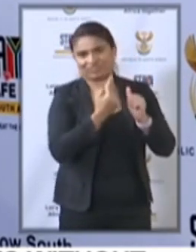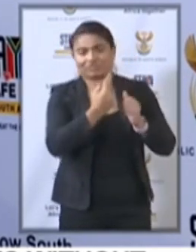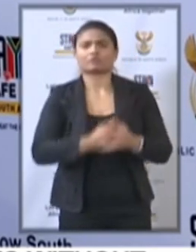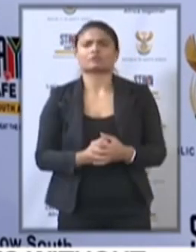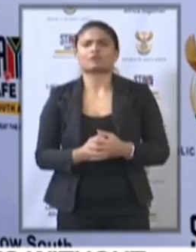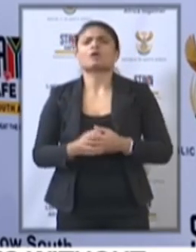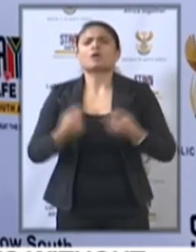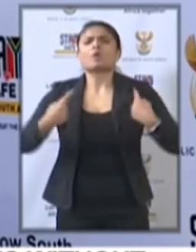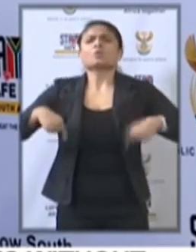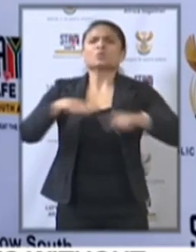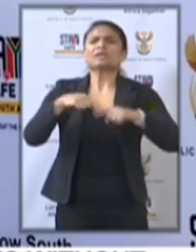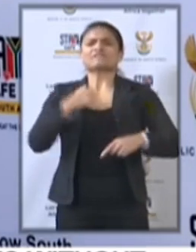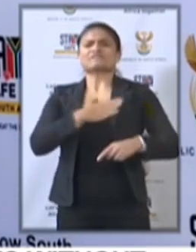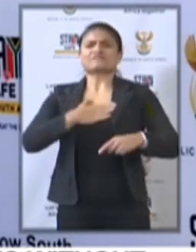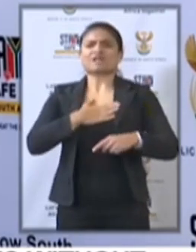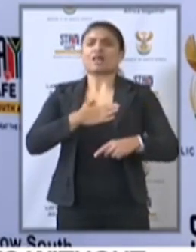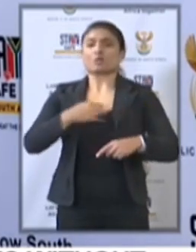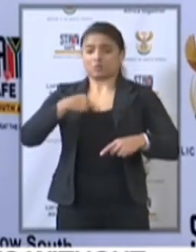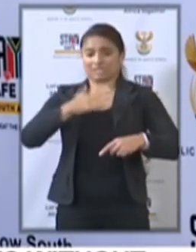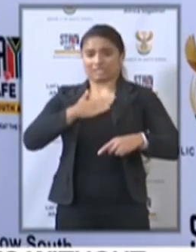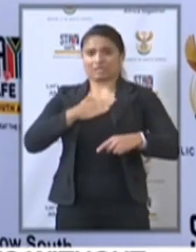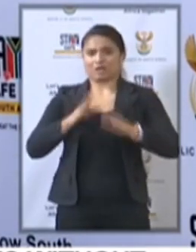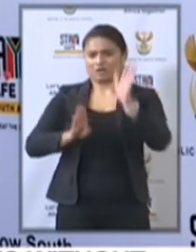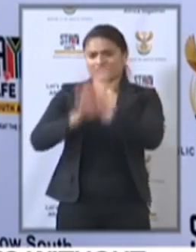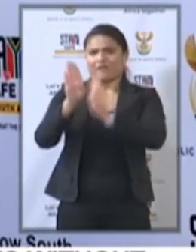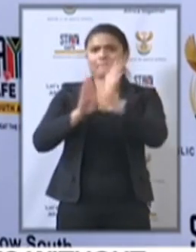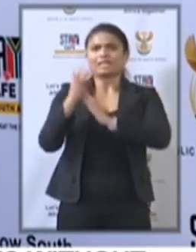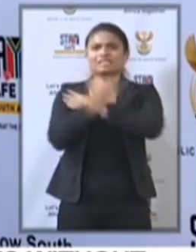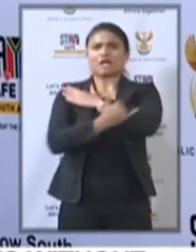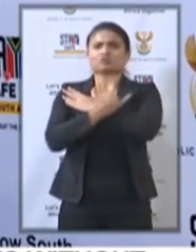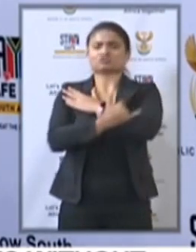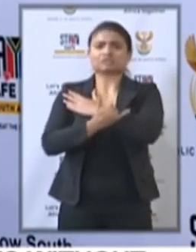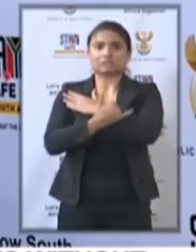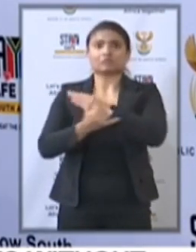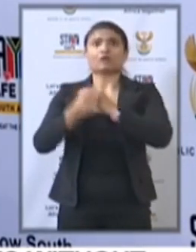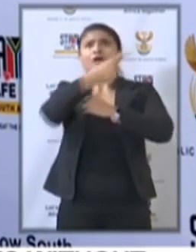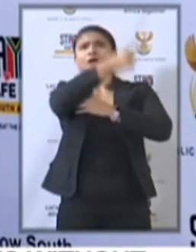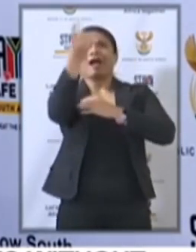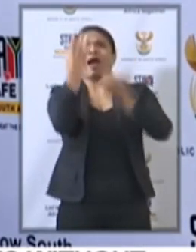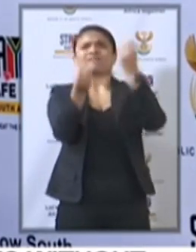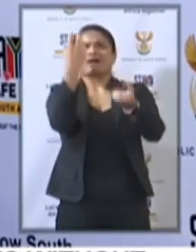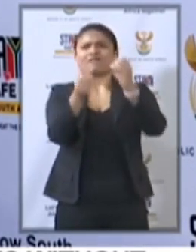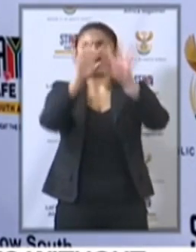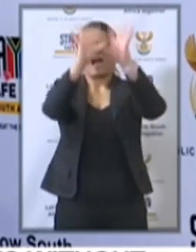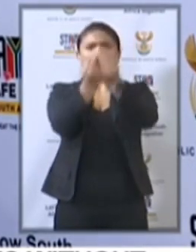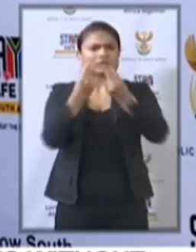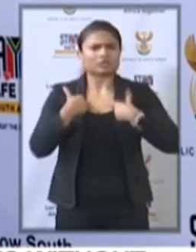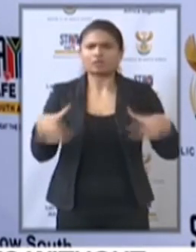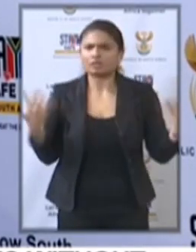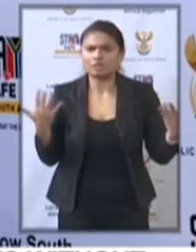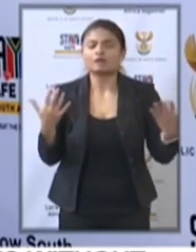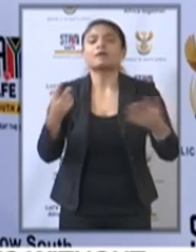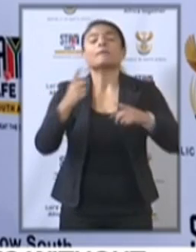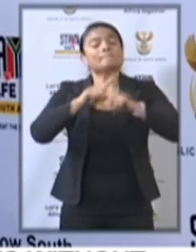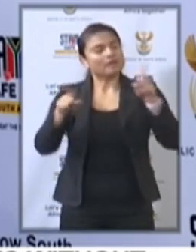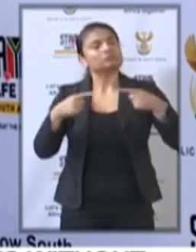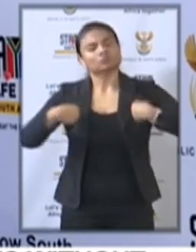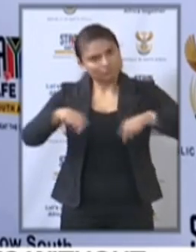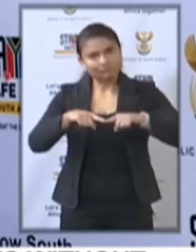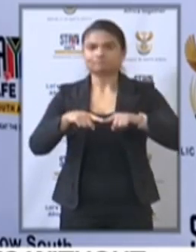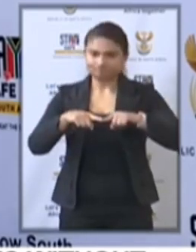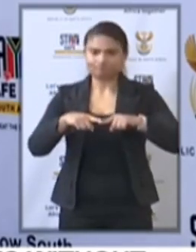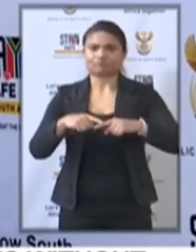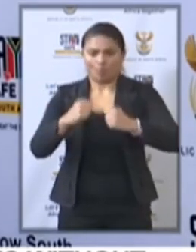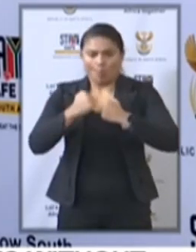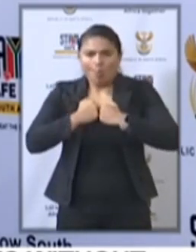countries, but by investing in researching our own African traditional herbs that